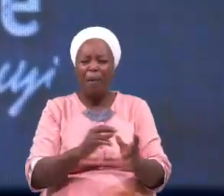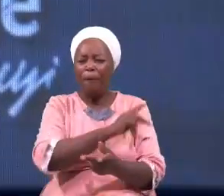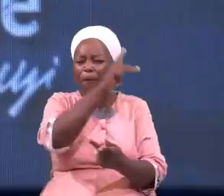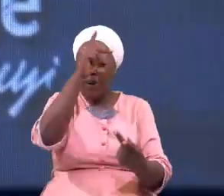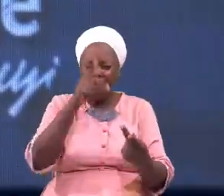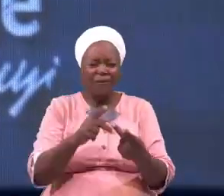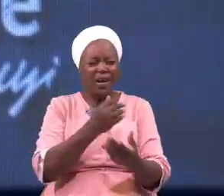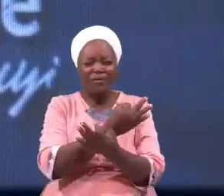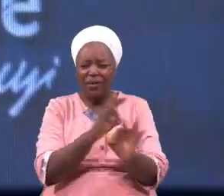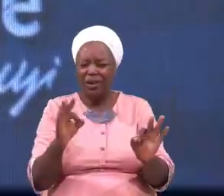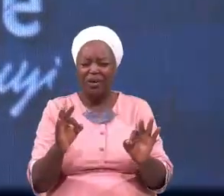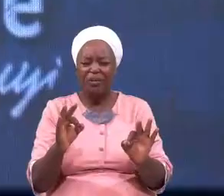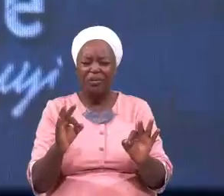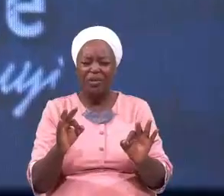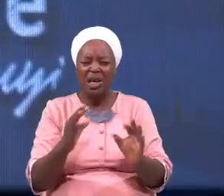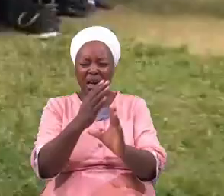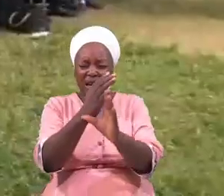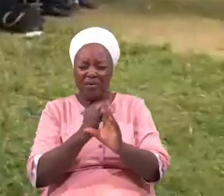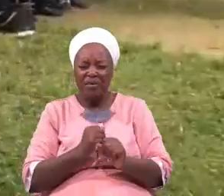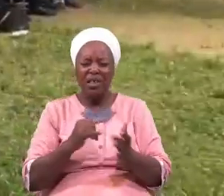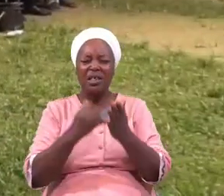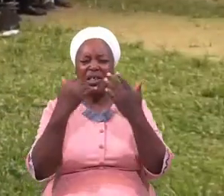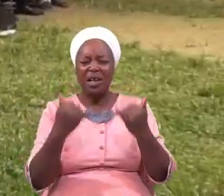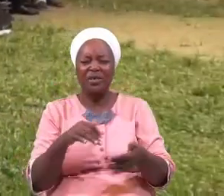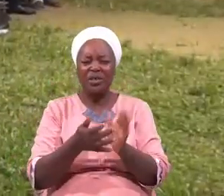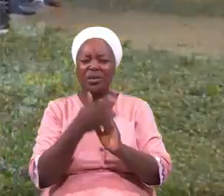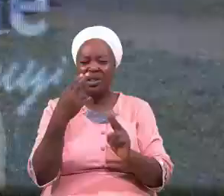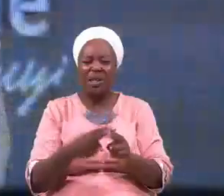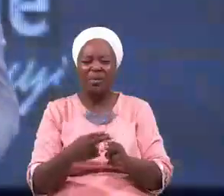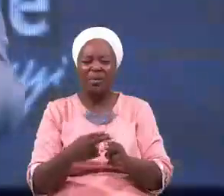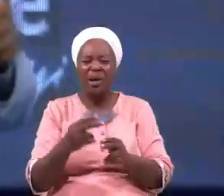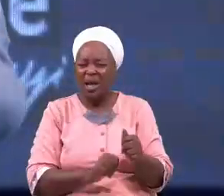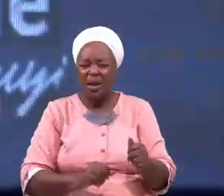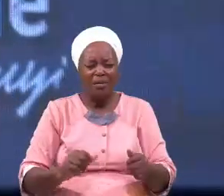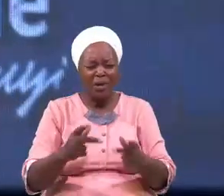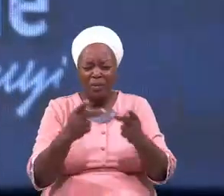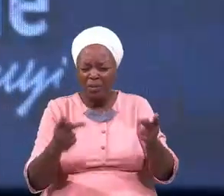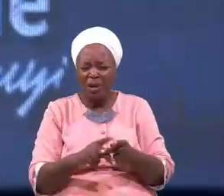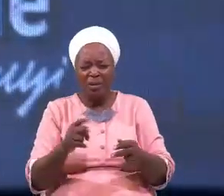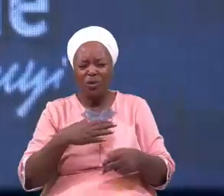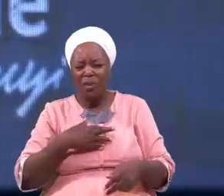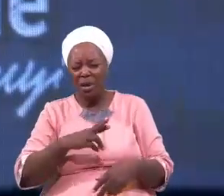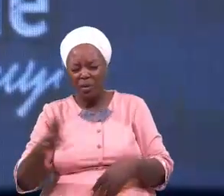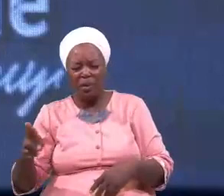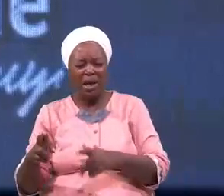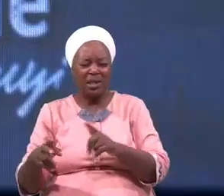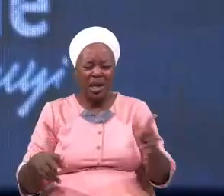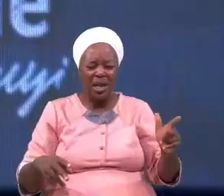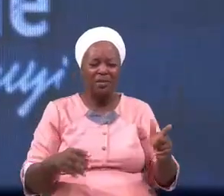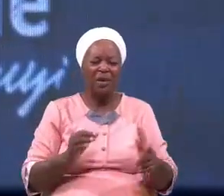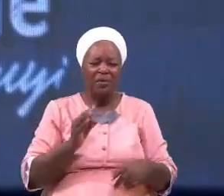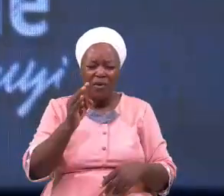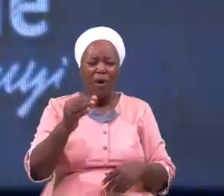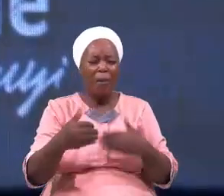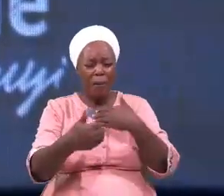freedom. Receive it now. Everywhere, to my right, to my left, front, back, middle,